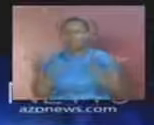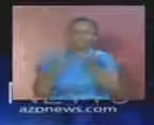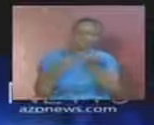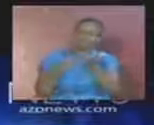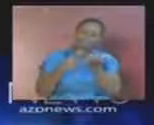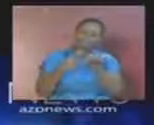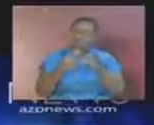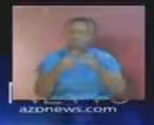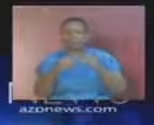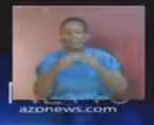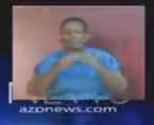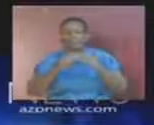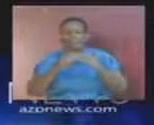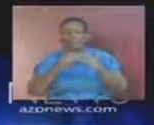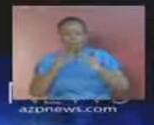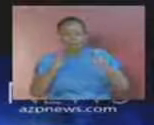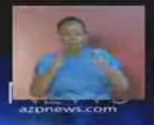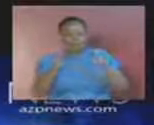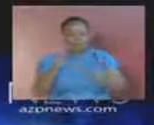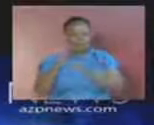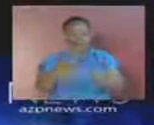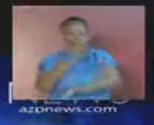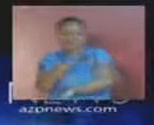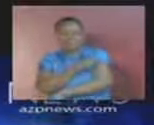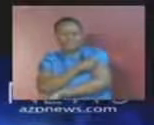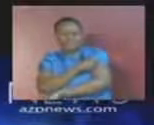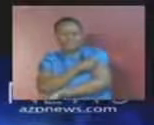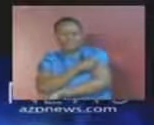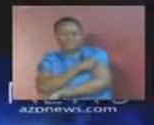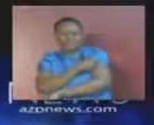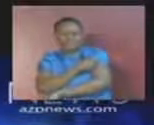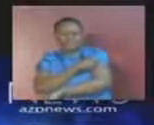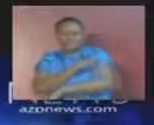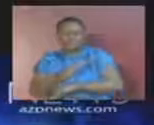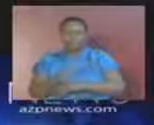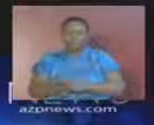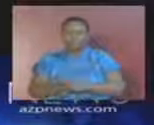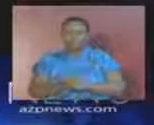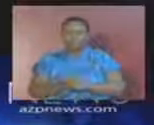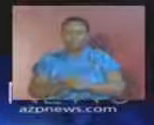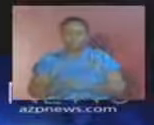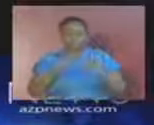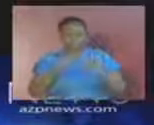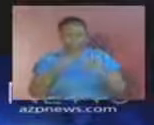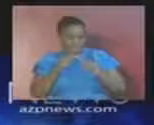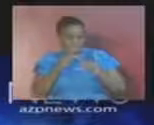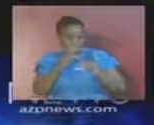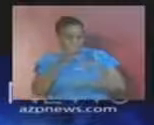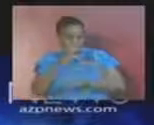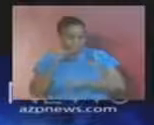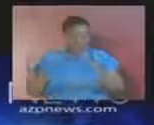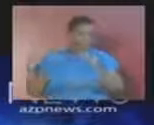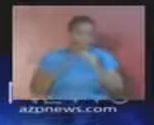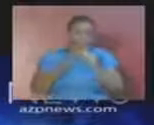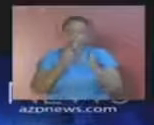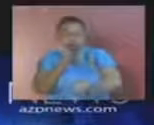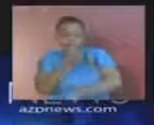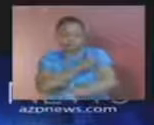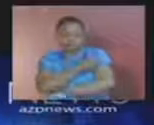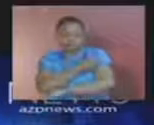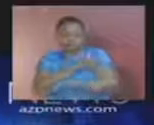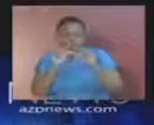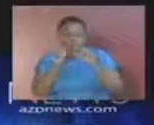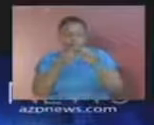because when we got the first set of vaccine, that is the 2,000 from as a gift from Barbados,